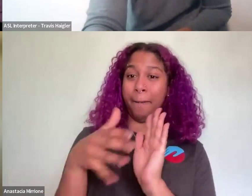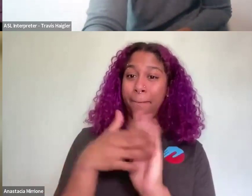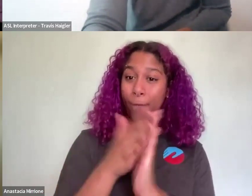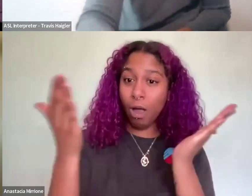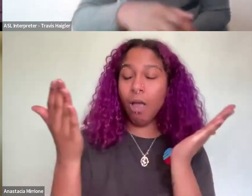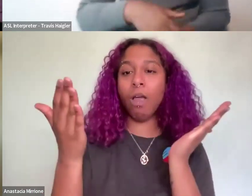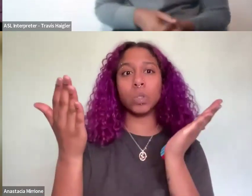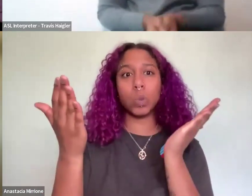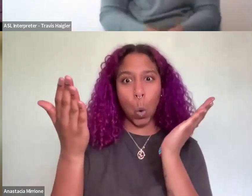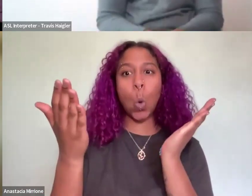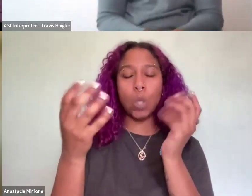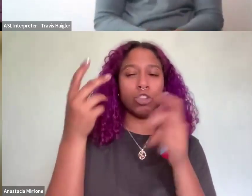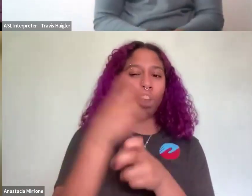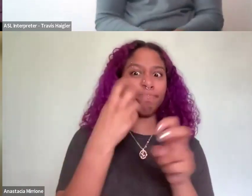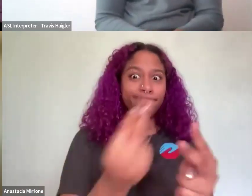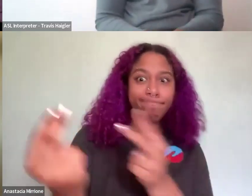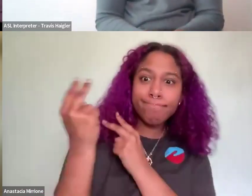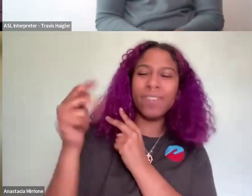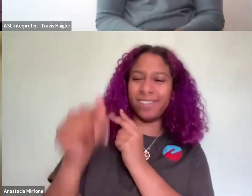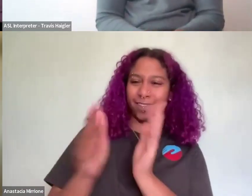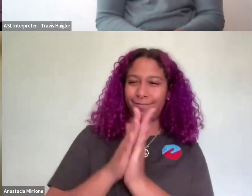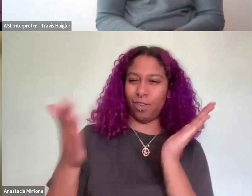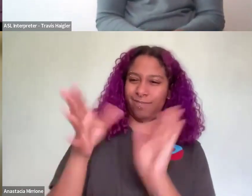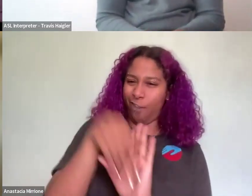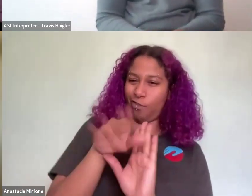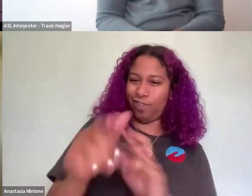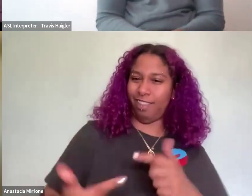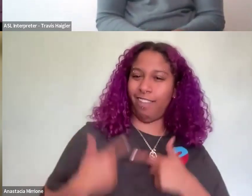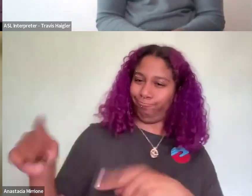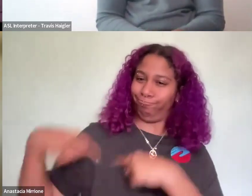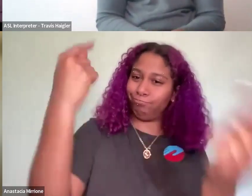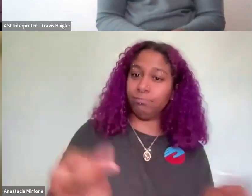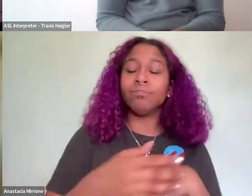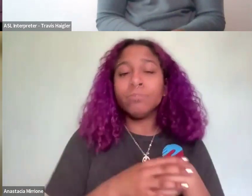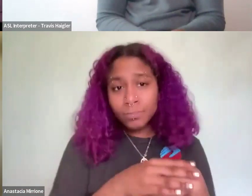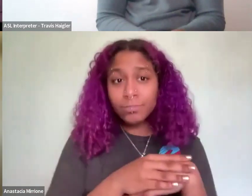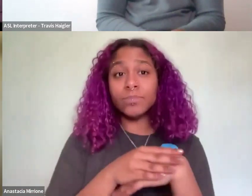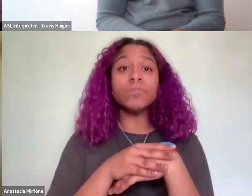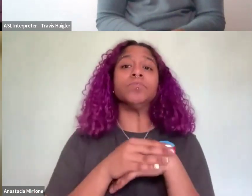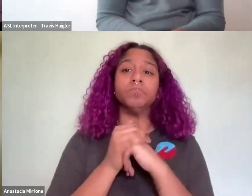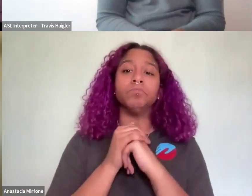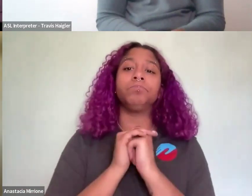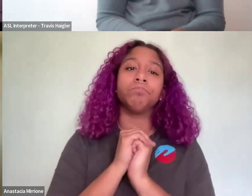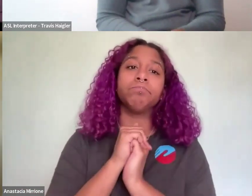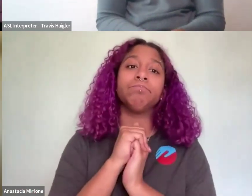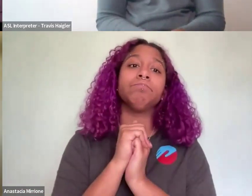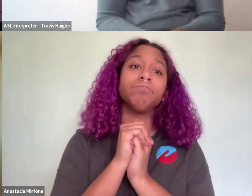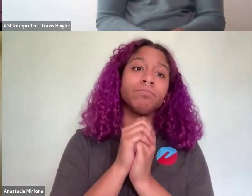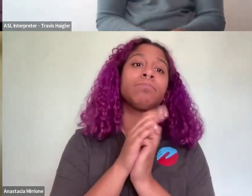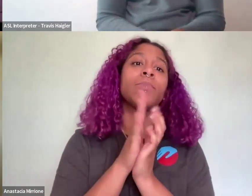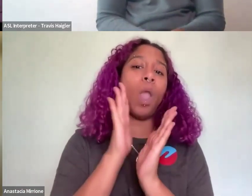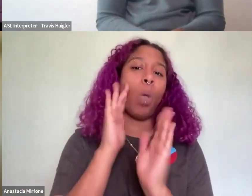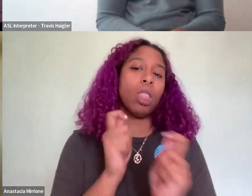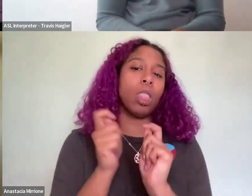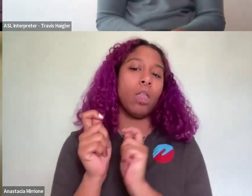been a pretty steady part of your life since it came out. I guess I'll conflate a couple of my questions, but I wanted to get